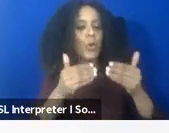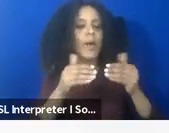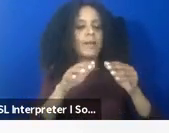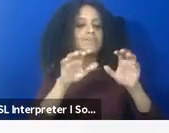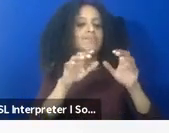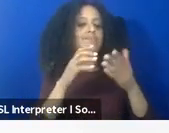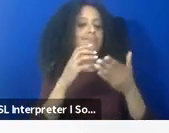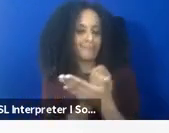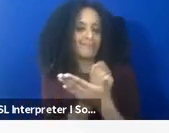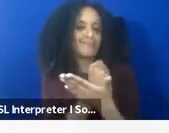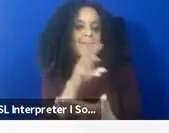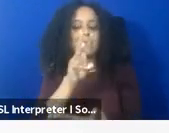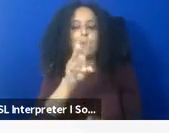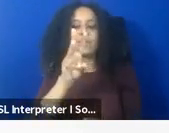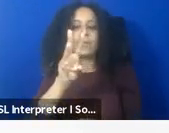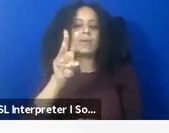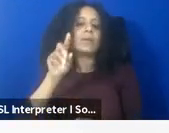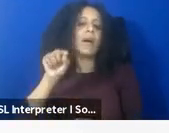at